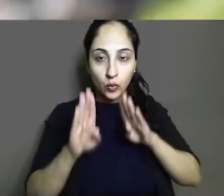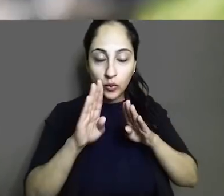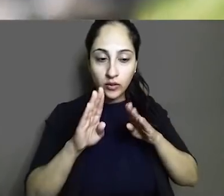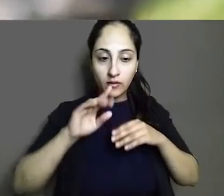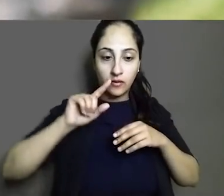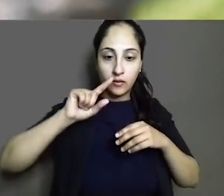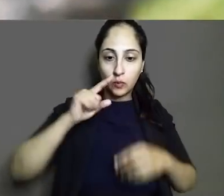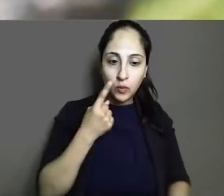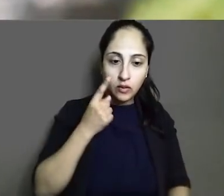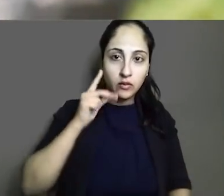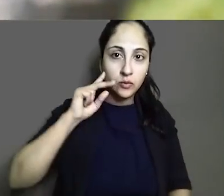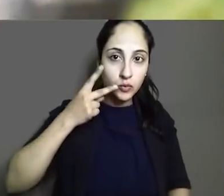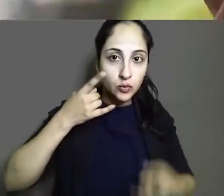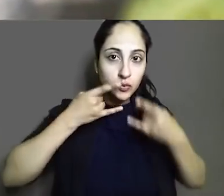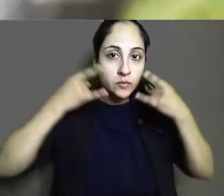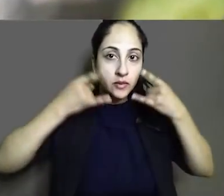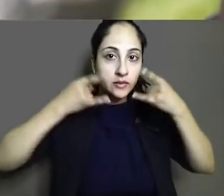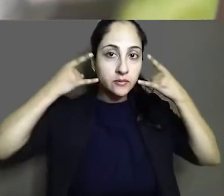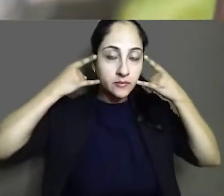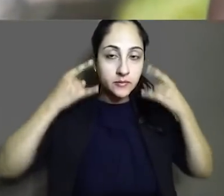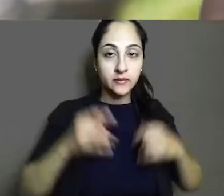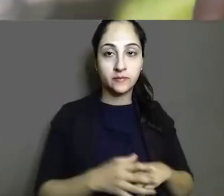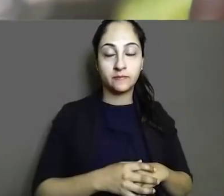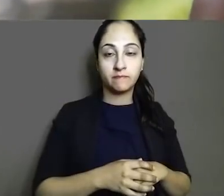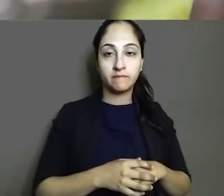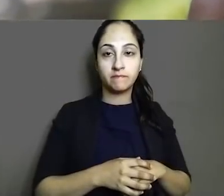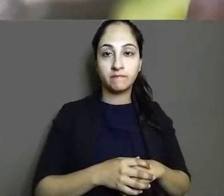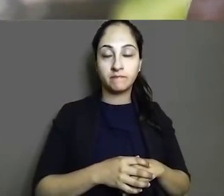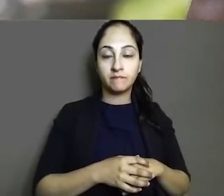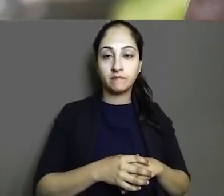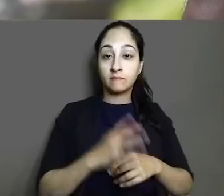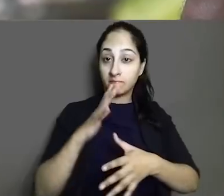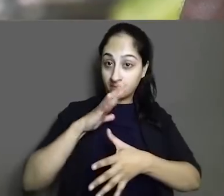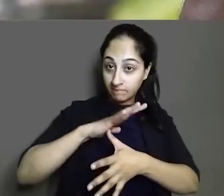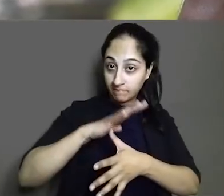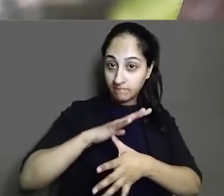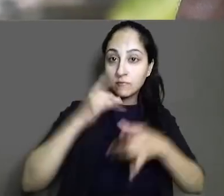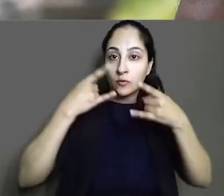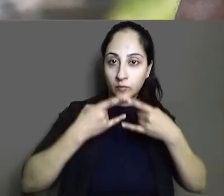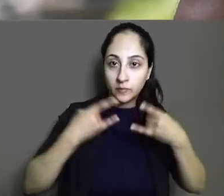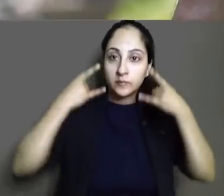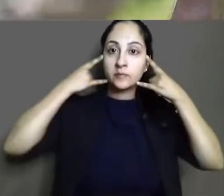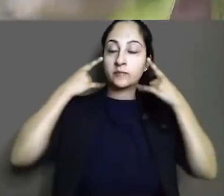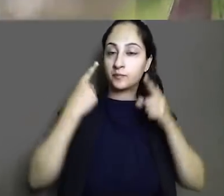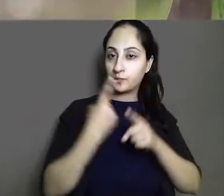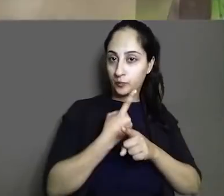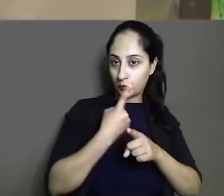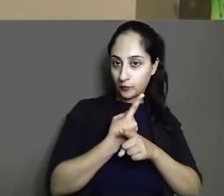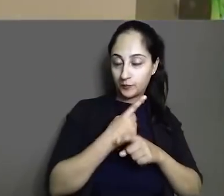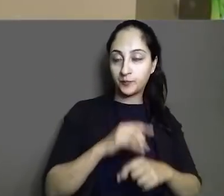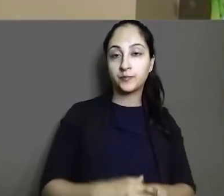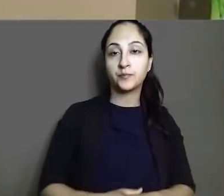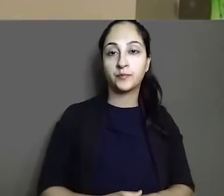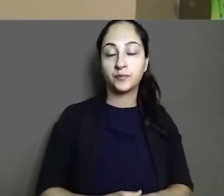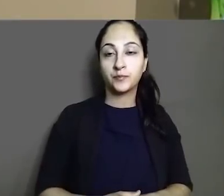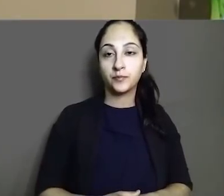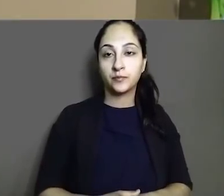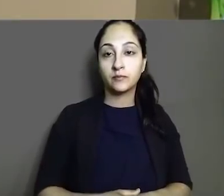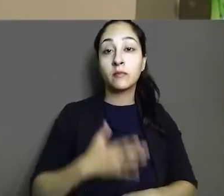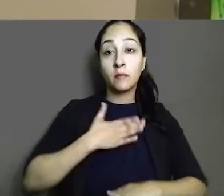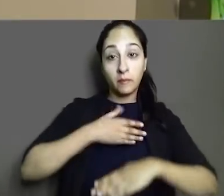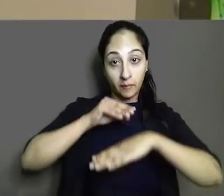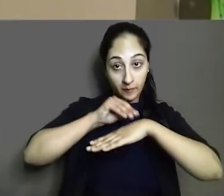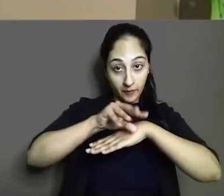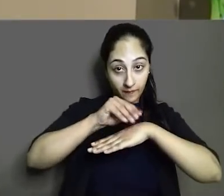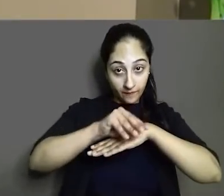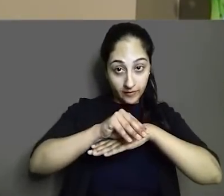3-layer mask with the middle layer being the filter layer. But lots of us have 2-layer masks, and that's okay. You don't need to throw